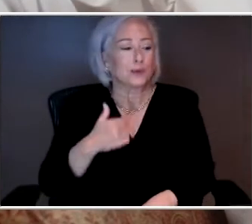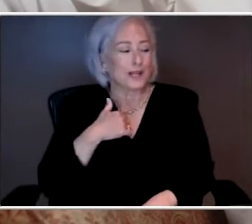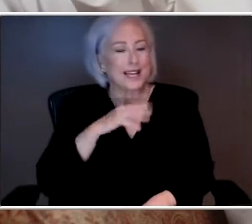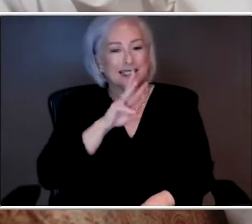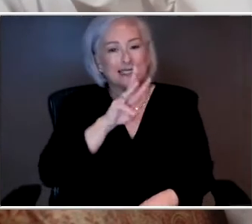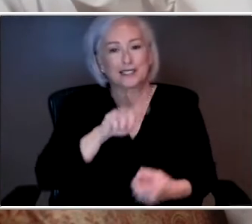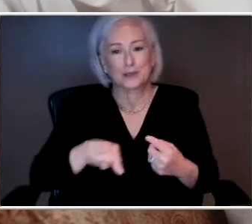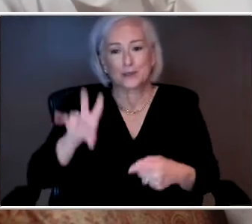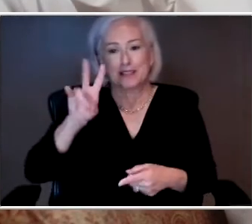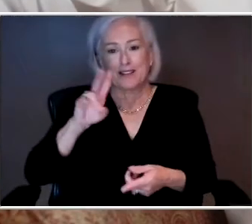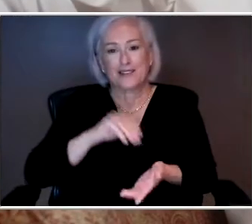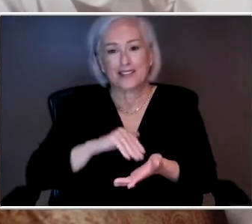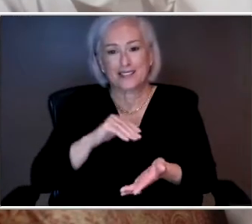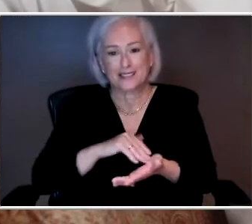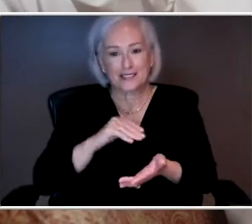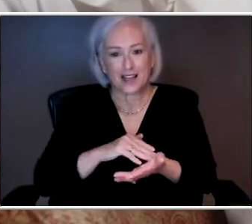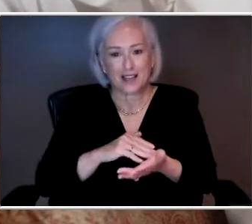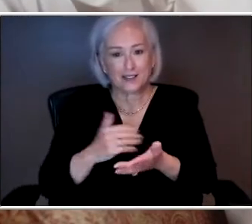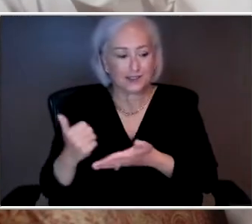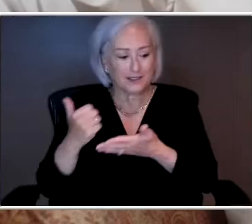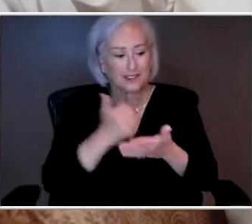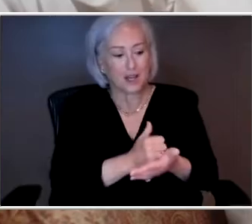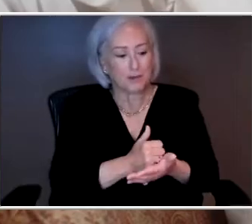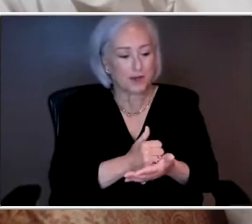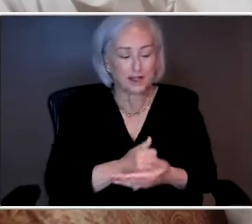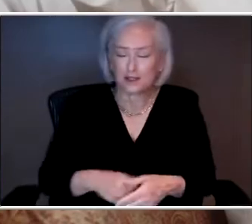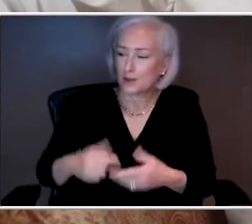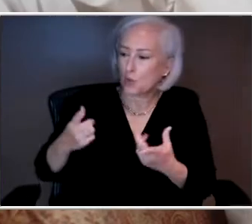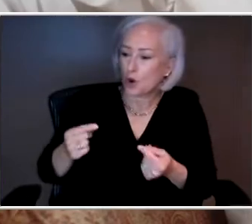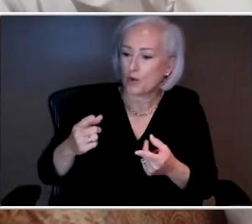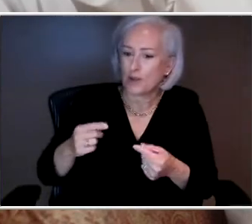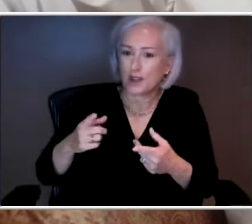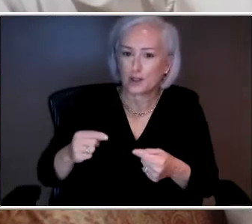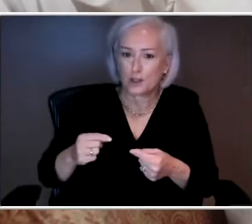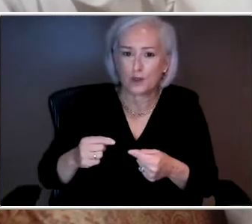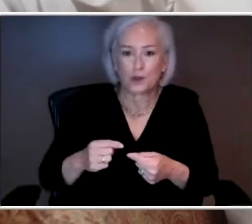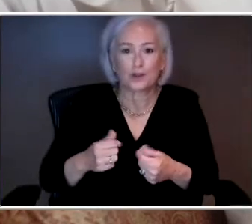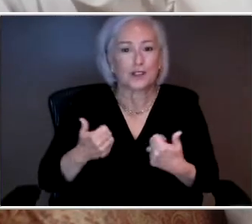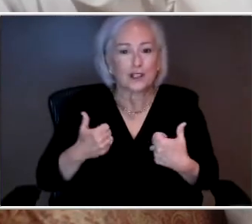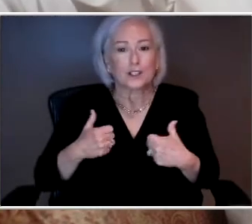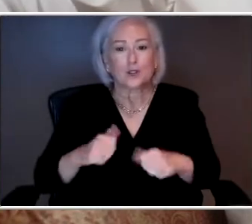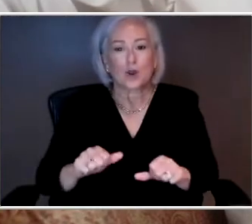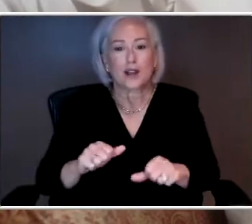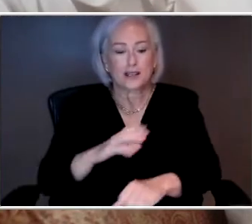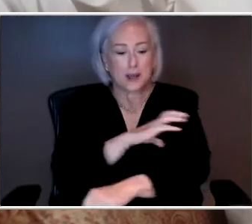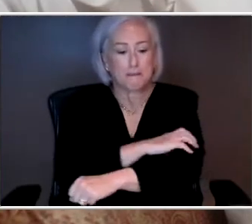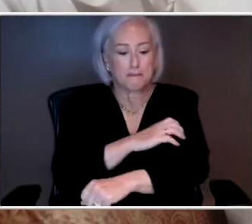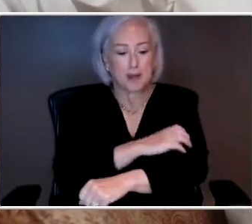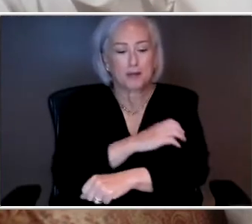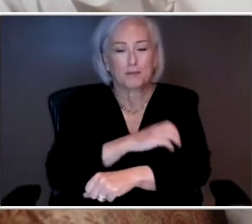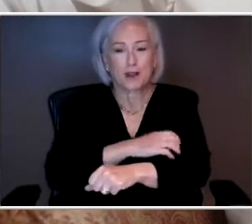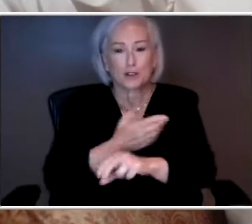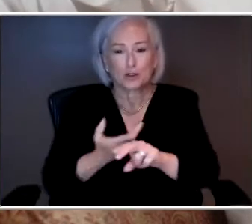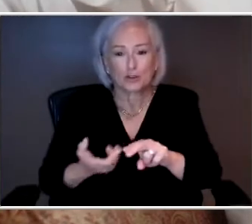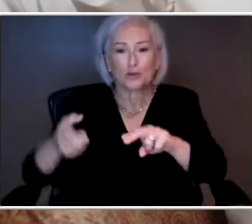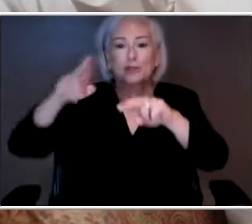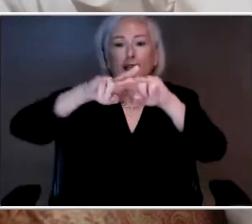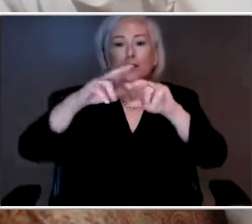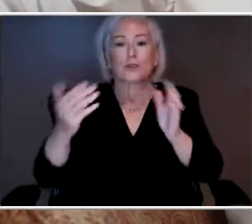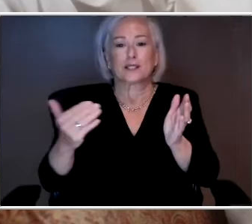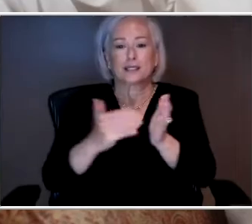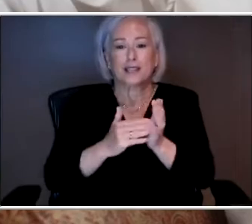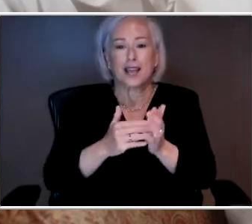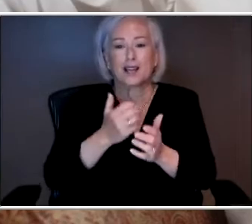on top of you. And I go, "What were they doing?" And he said, "Well, they were putting a heat blanket on you, trying to get your blood pressure to come back." And it's